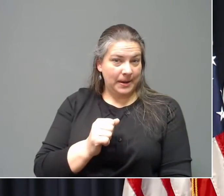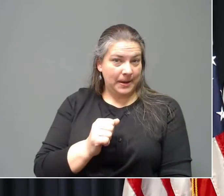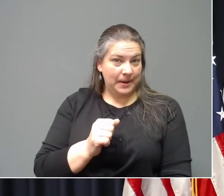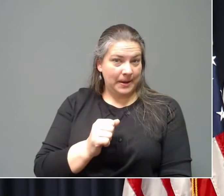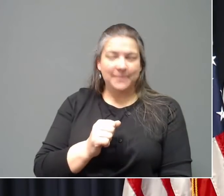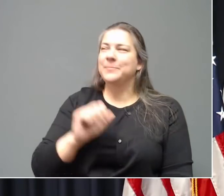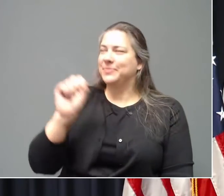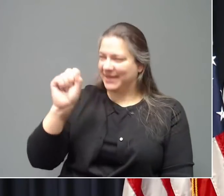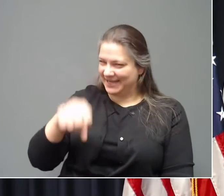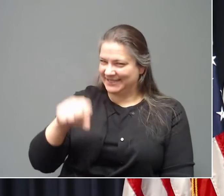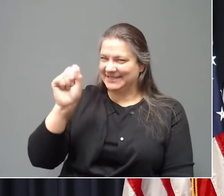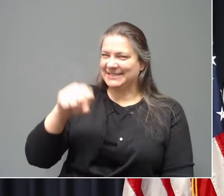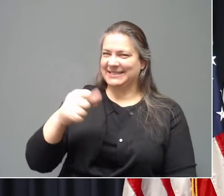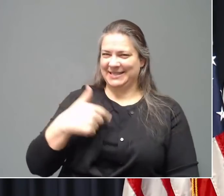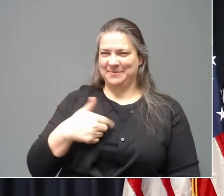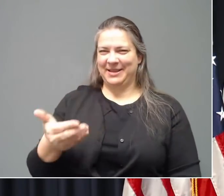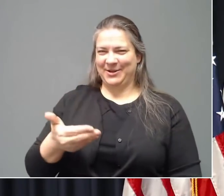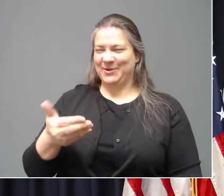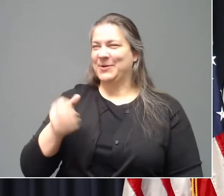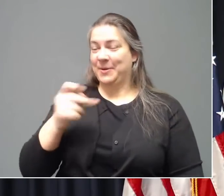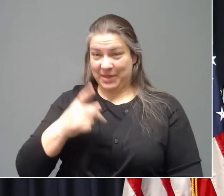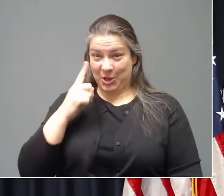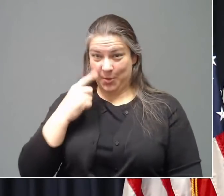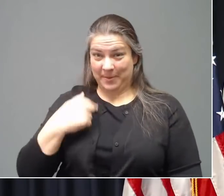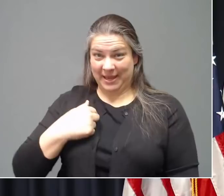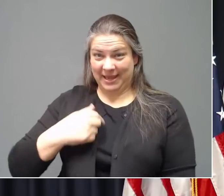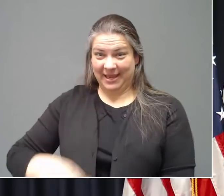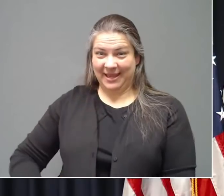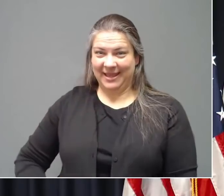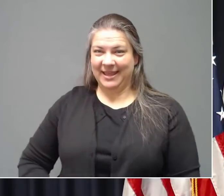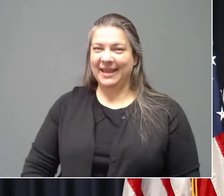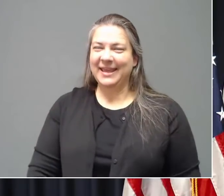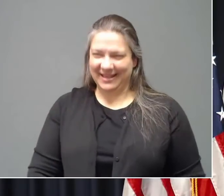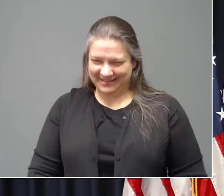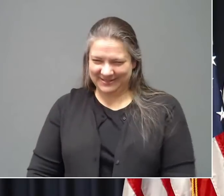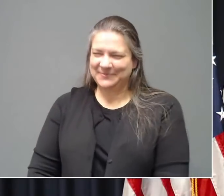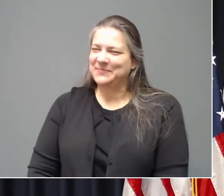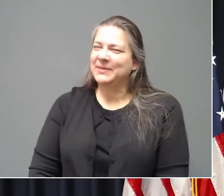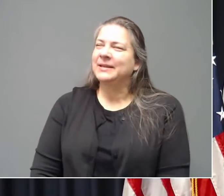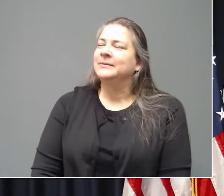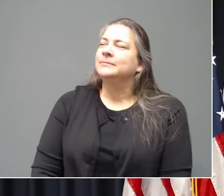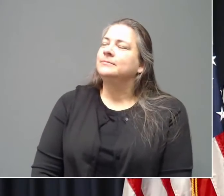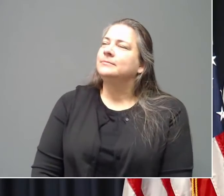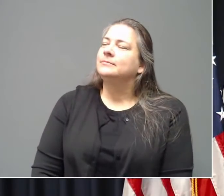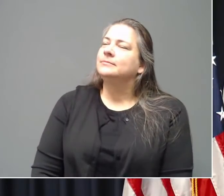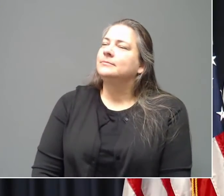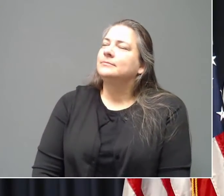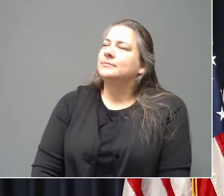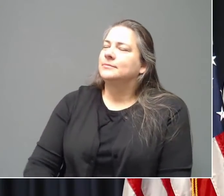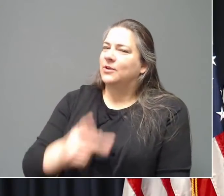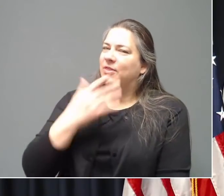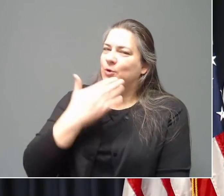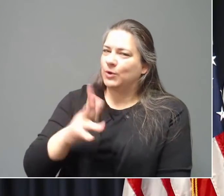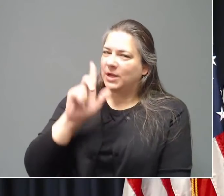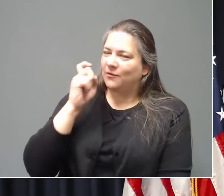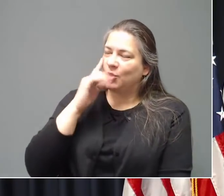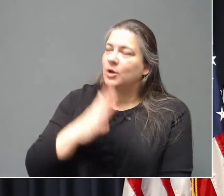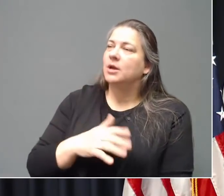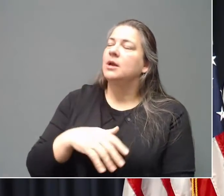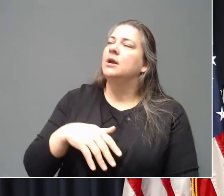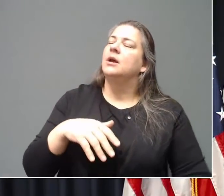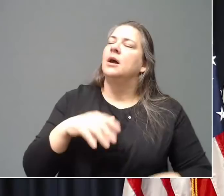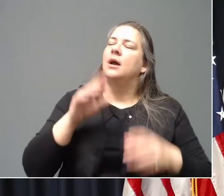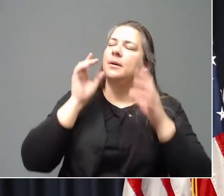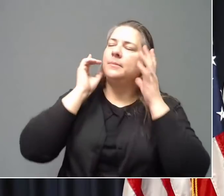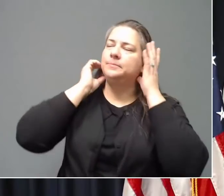Yes, I am. Can you hear me now? I can. Thank you. Thank you, Gov. A story that we